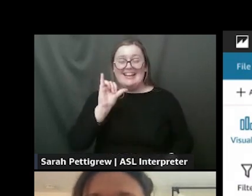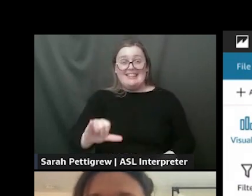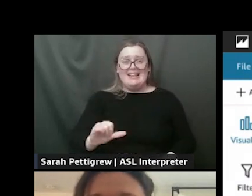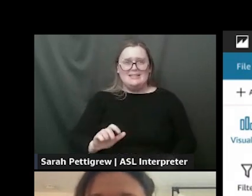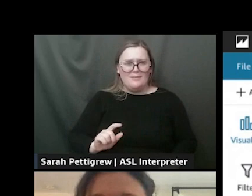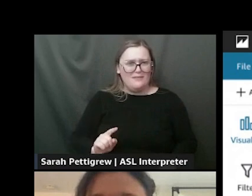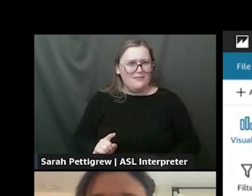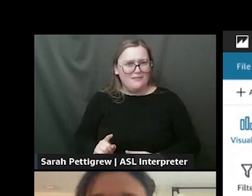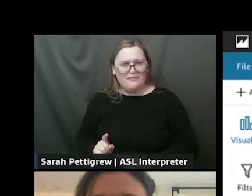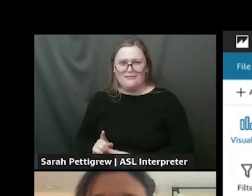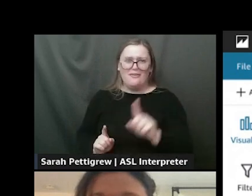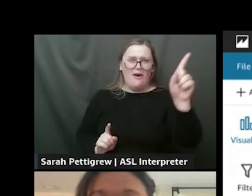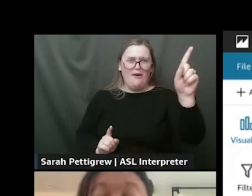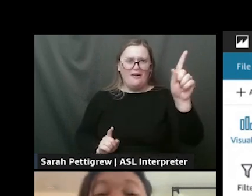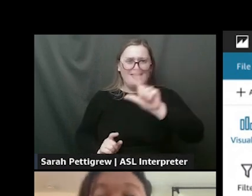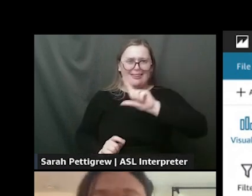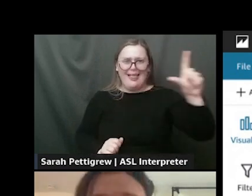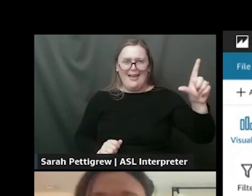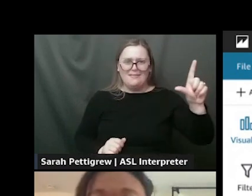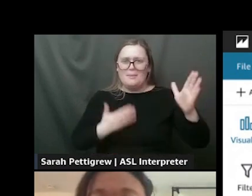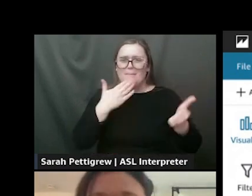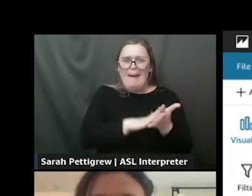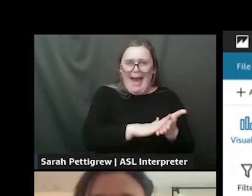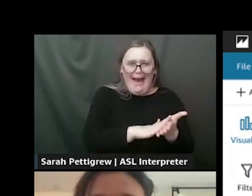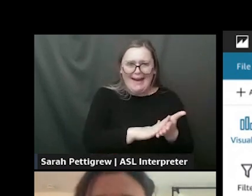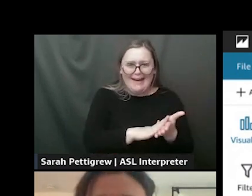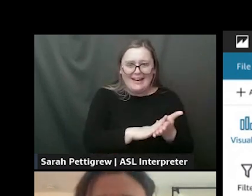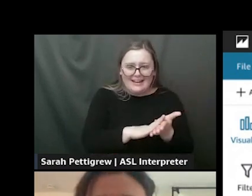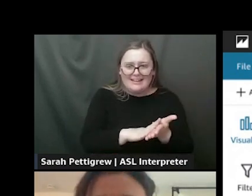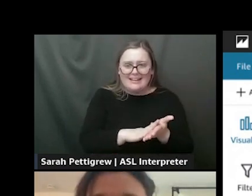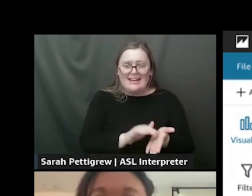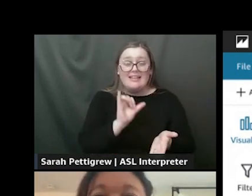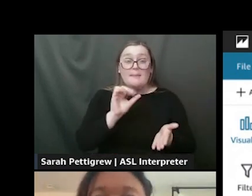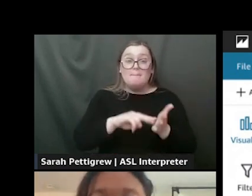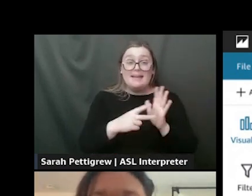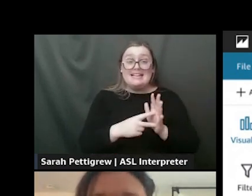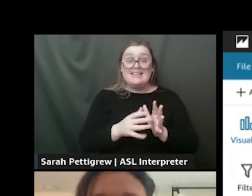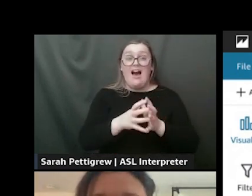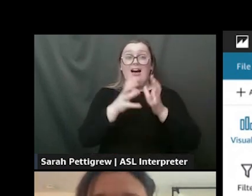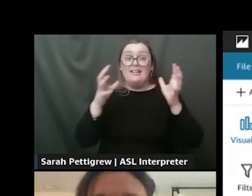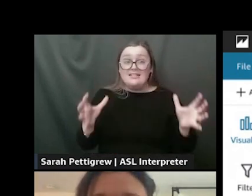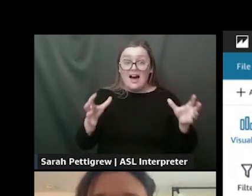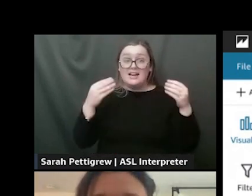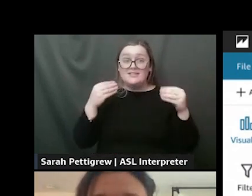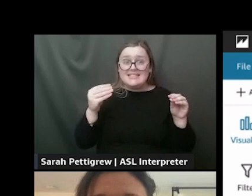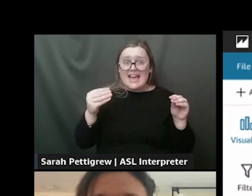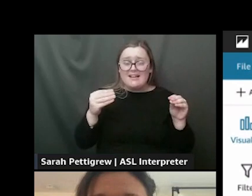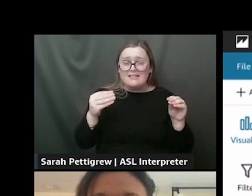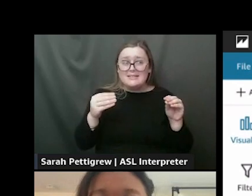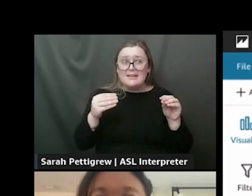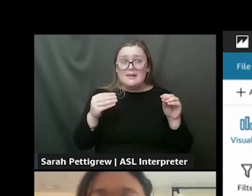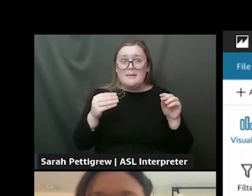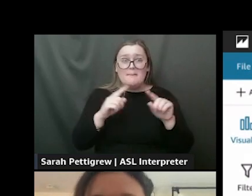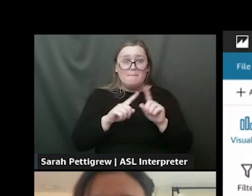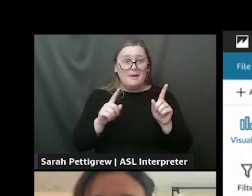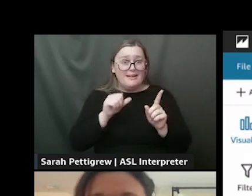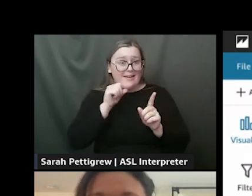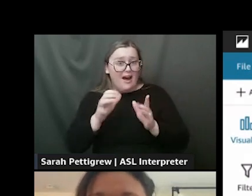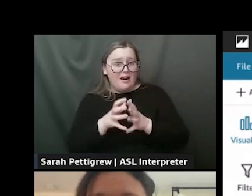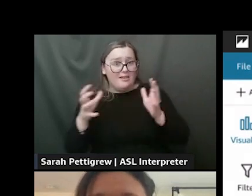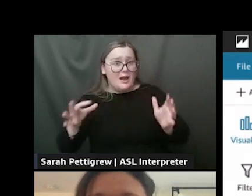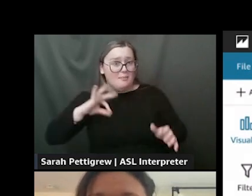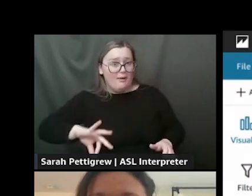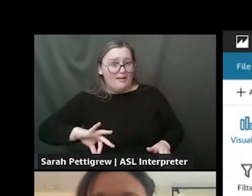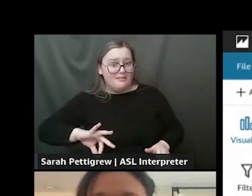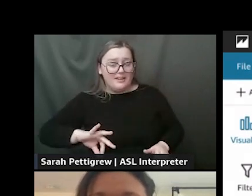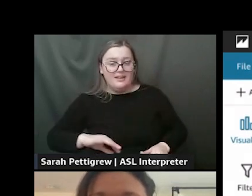that's bad, right? Like this is a bad place to be. This is like a lot of sales and not very much profit. So meanwhile,